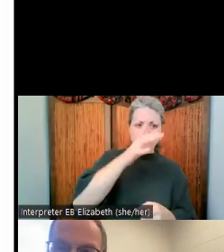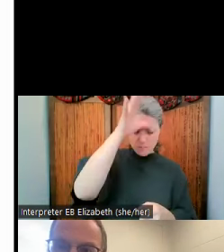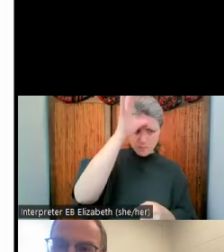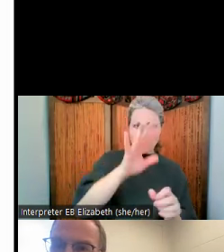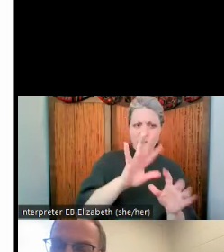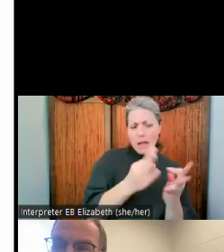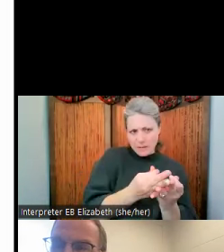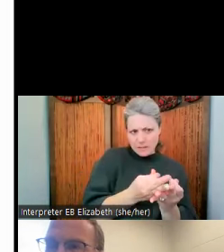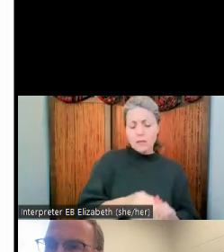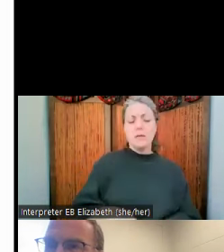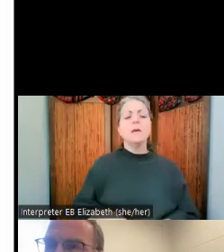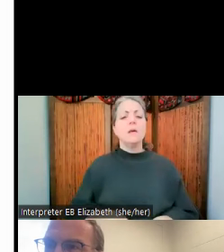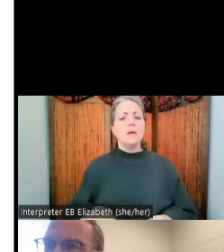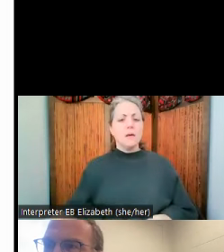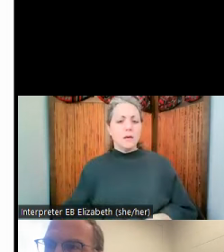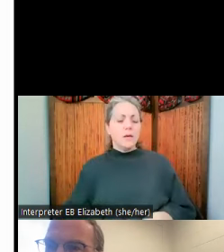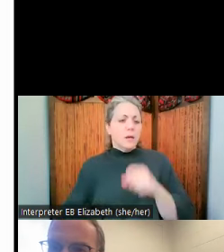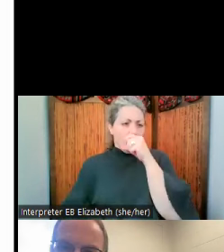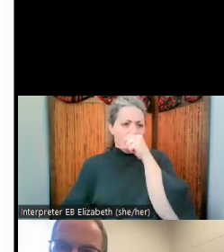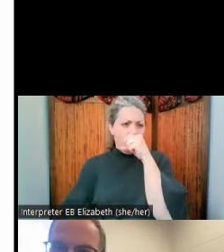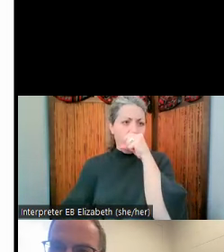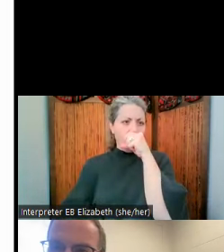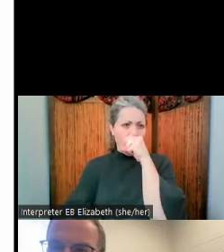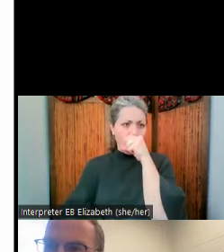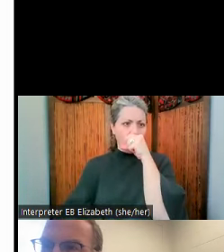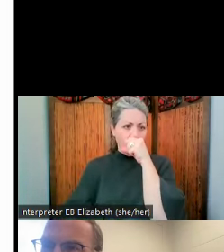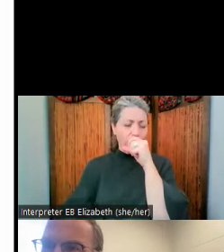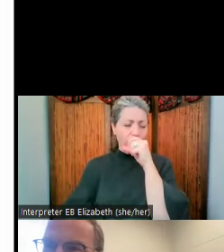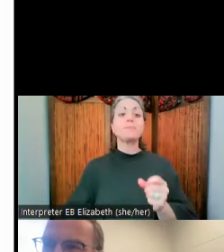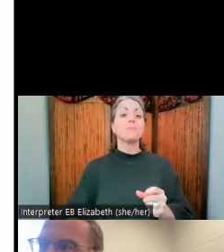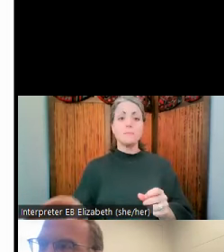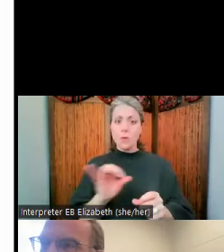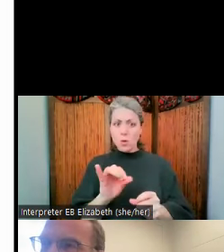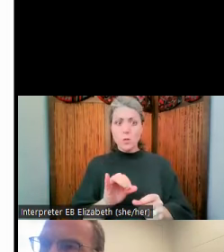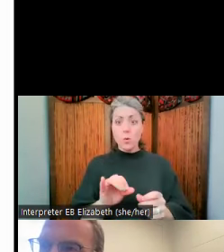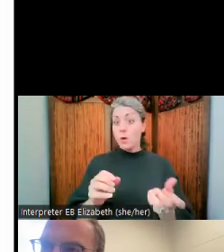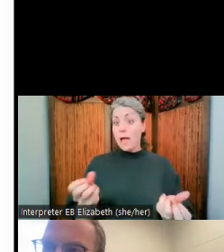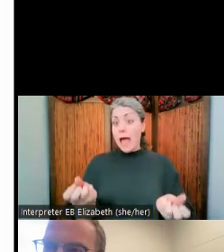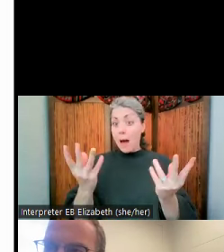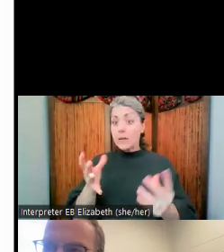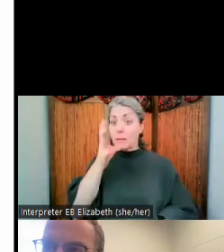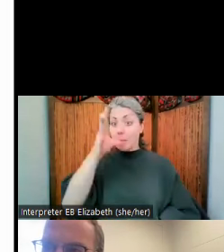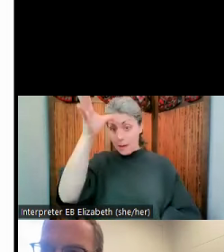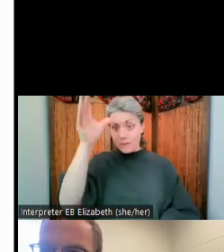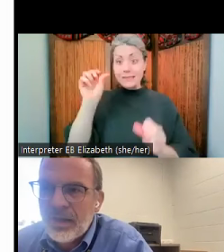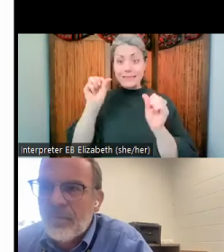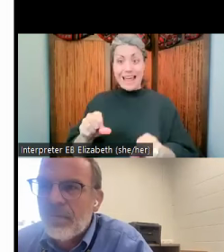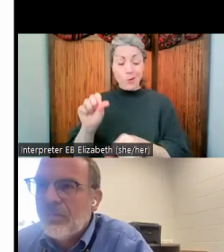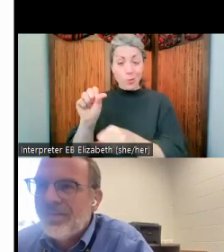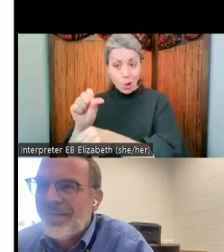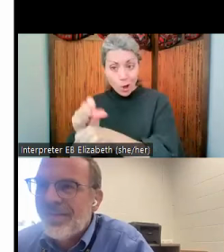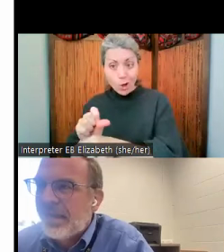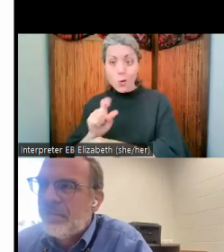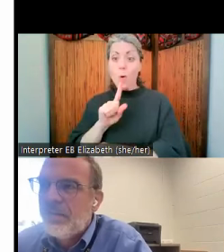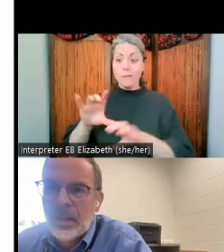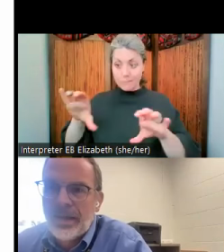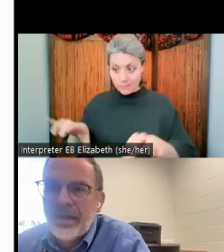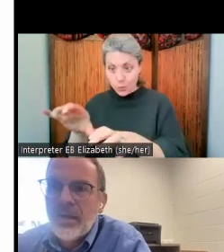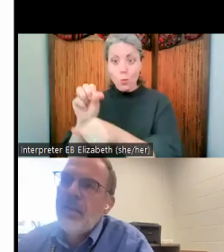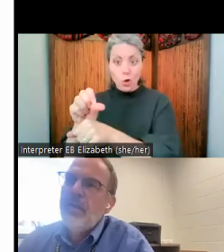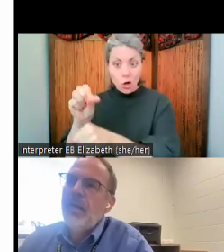both parents in the workforce. Not surprisingly, this impacted overall average family income. Moving to the